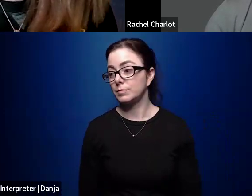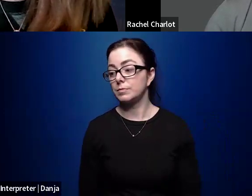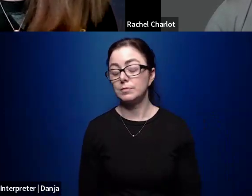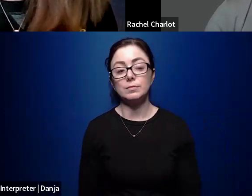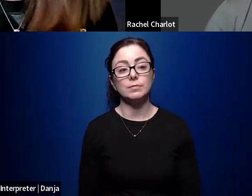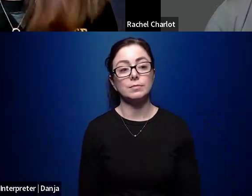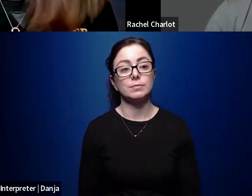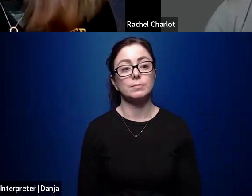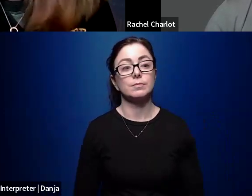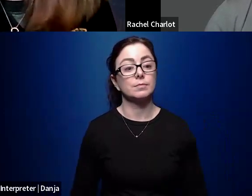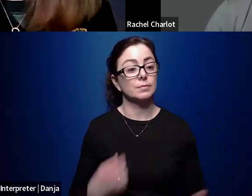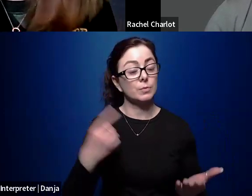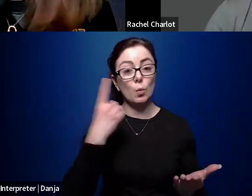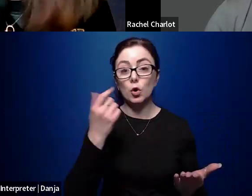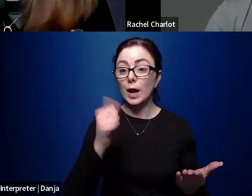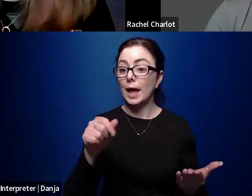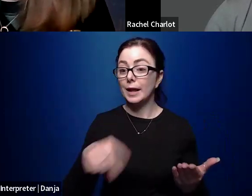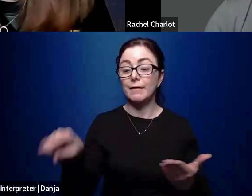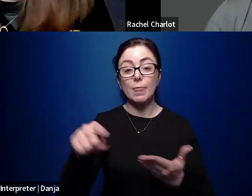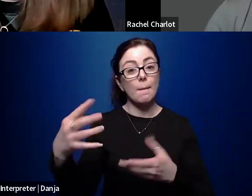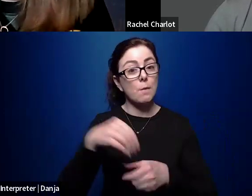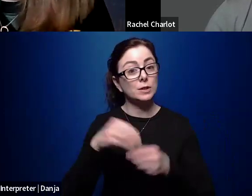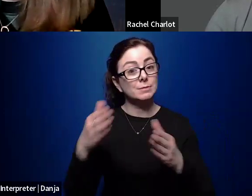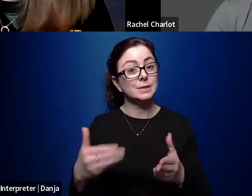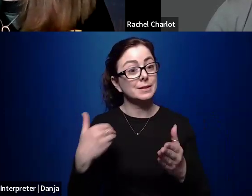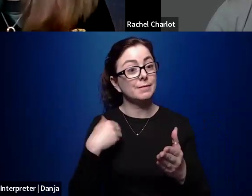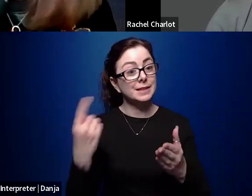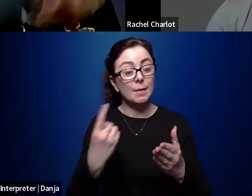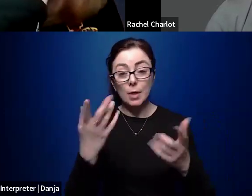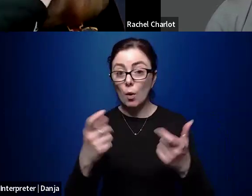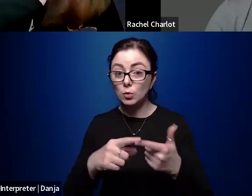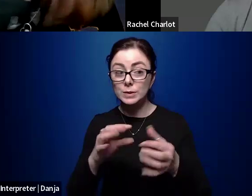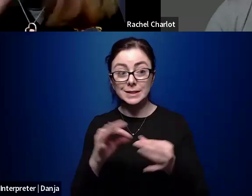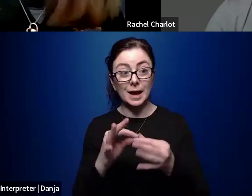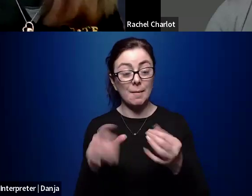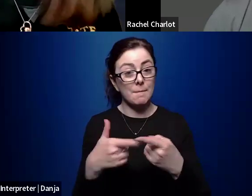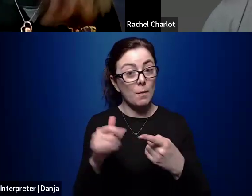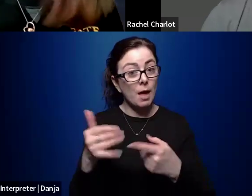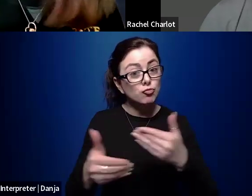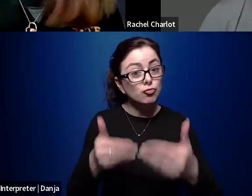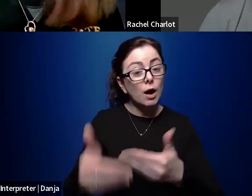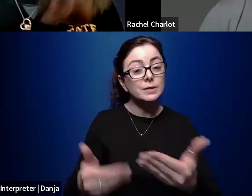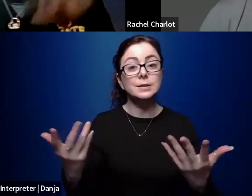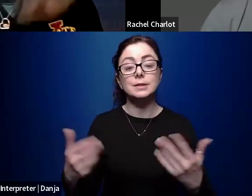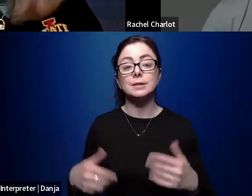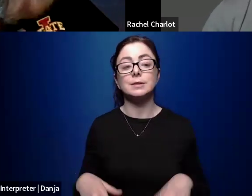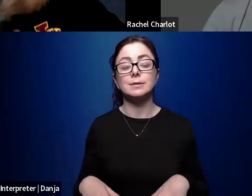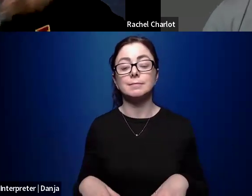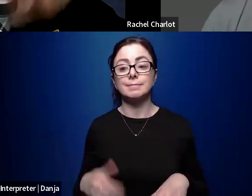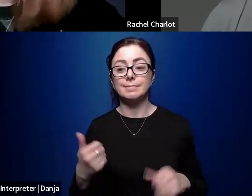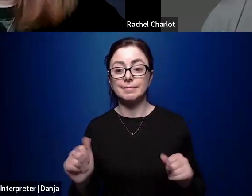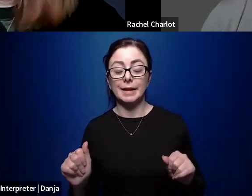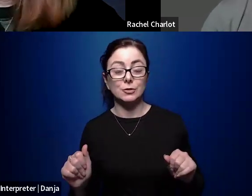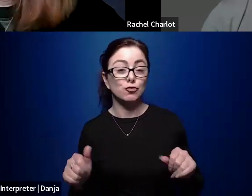the participants had something they wanted to say about the process, either like maybe nervousness